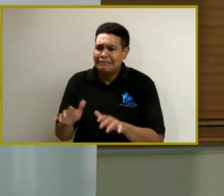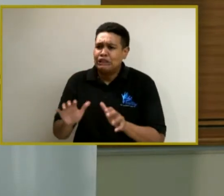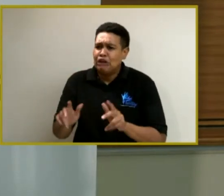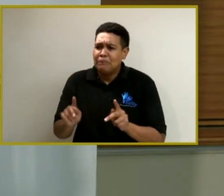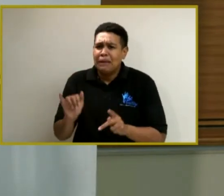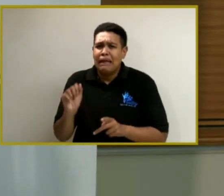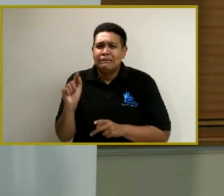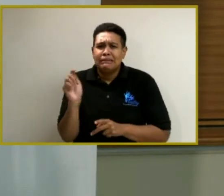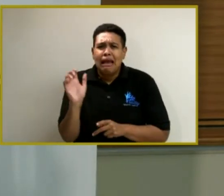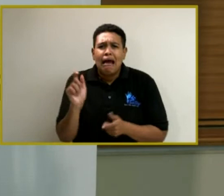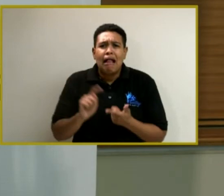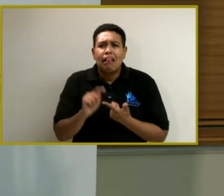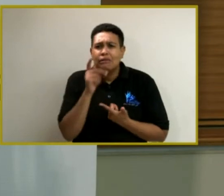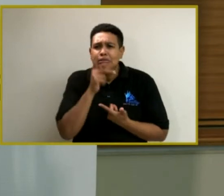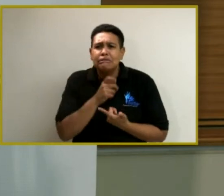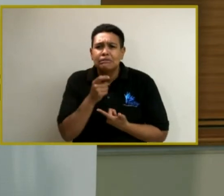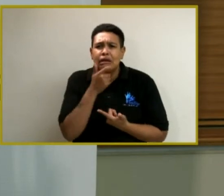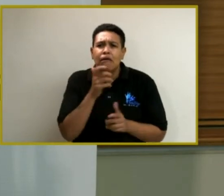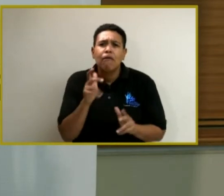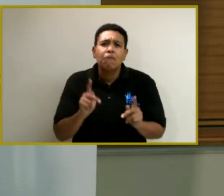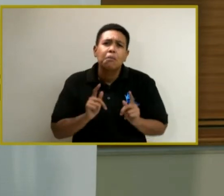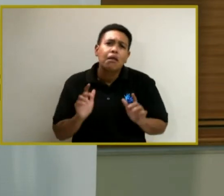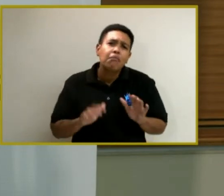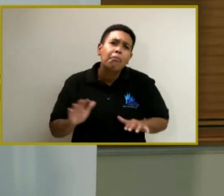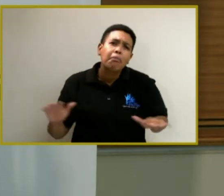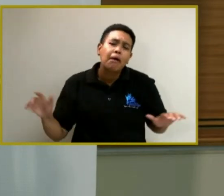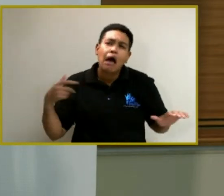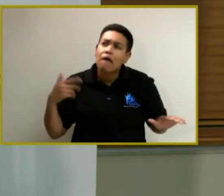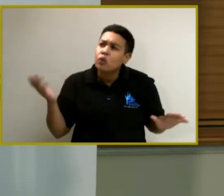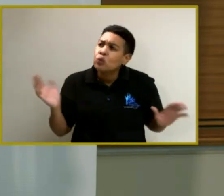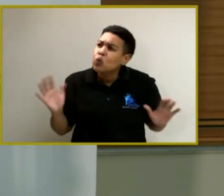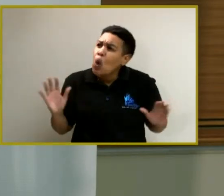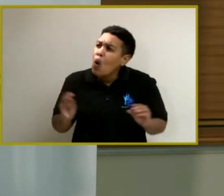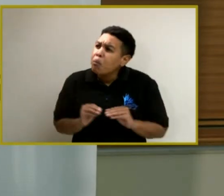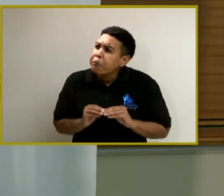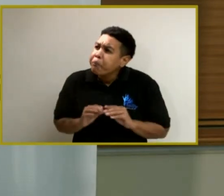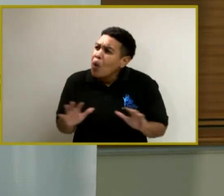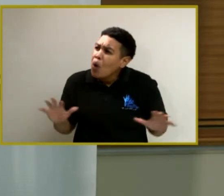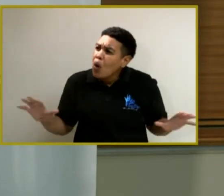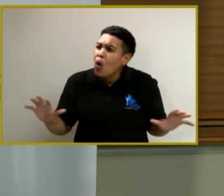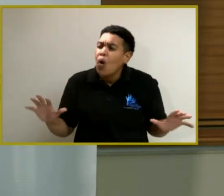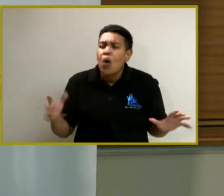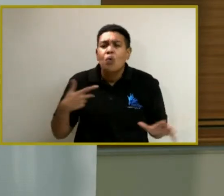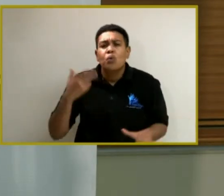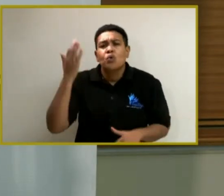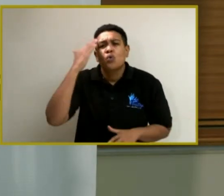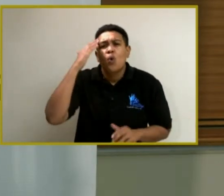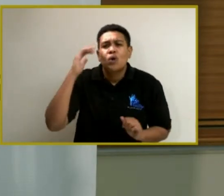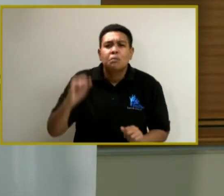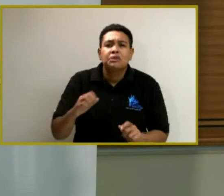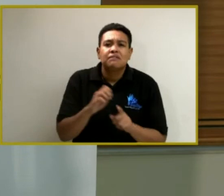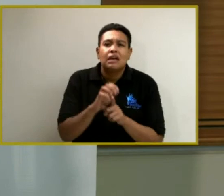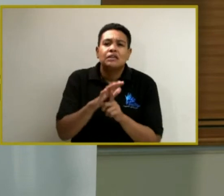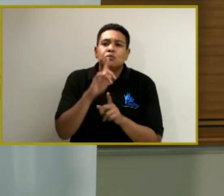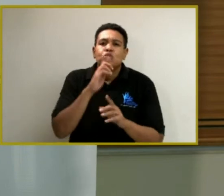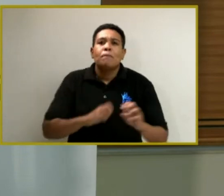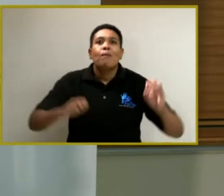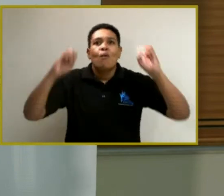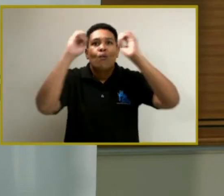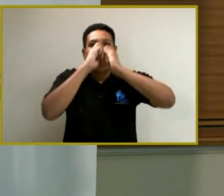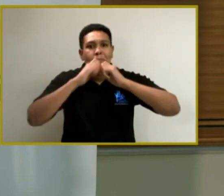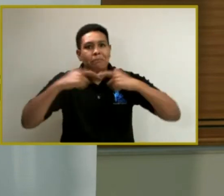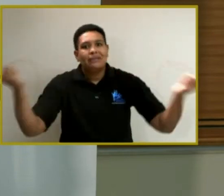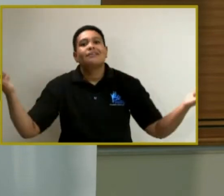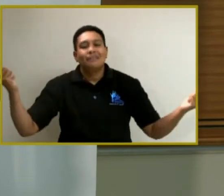Catherine and Kingston and St. Andrew having large numbers, we know that the potential for exposure is great. And